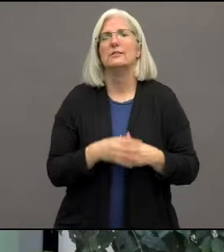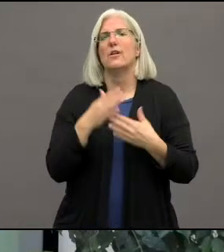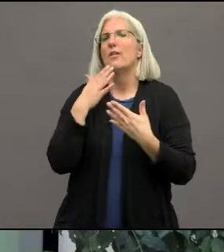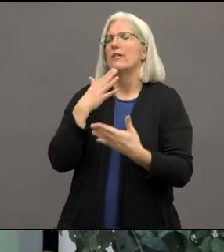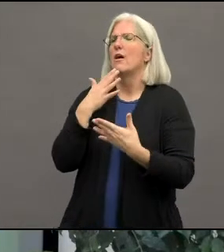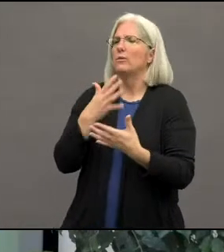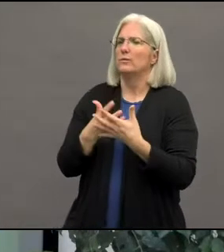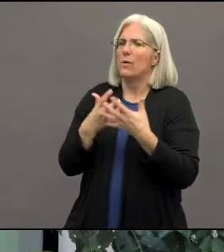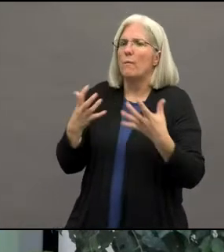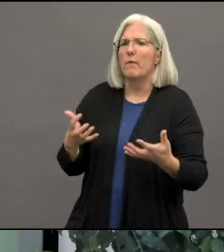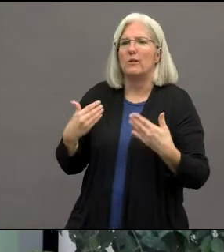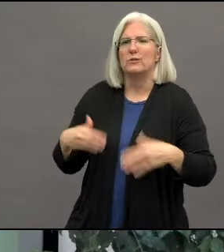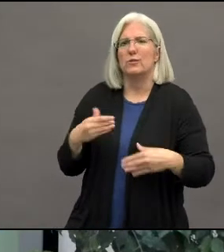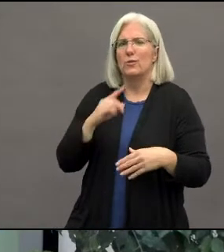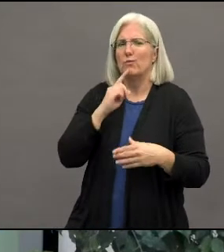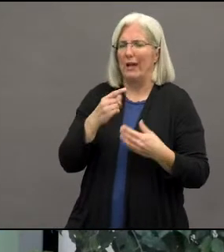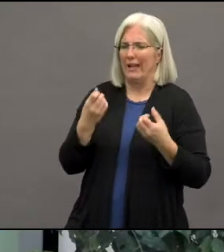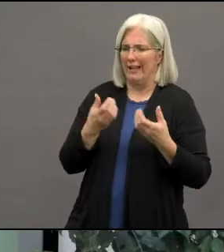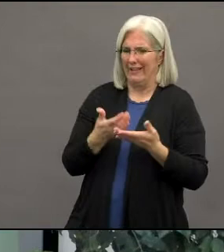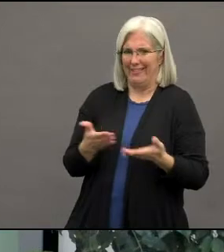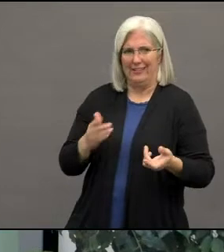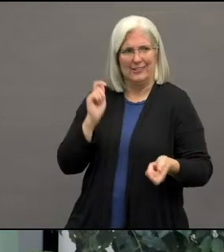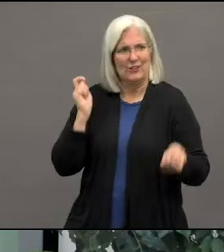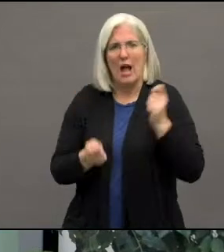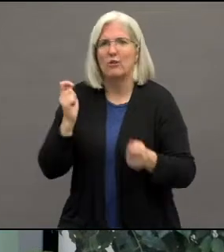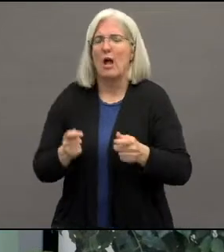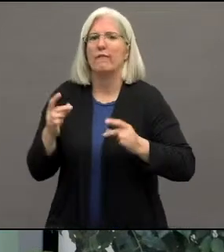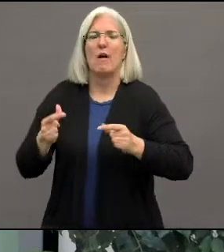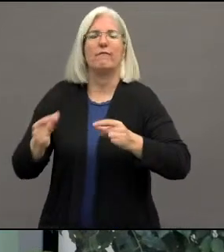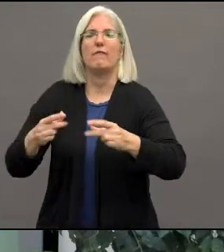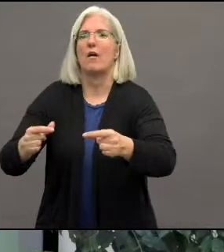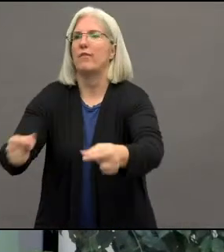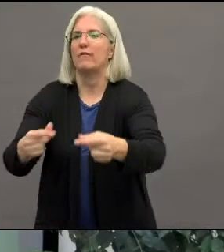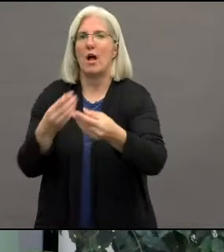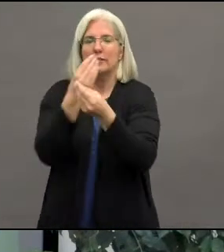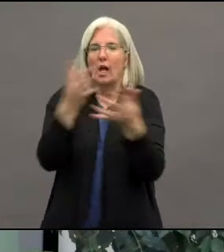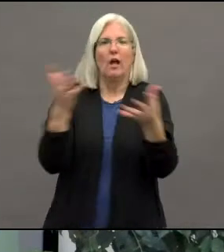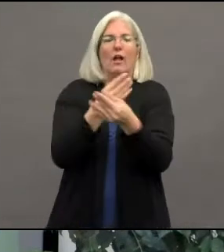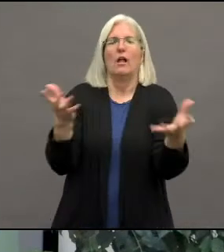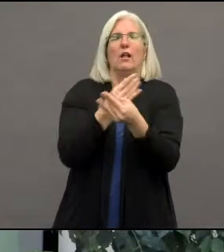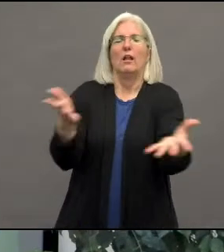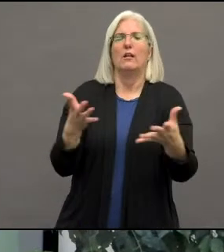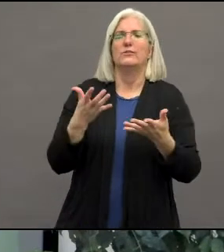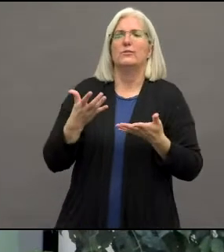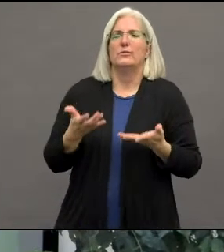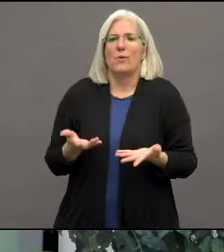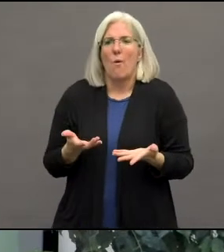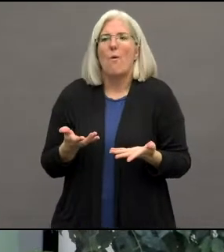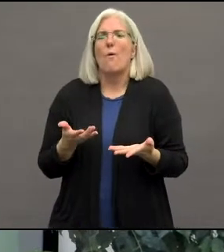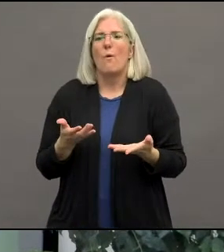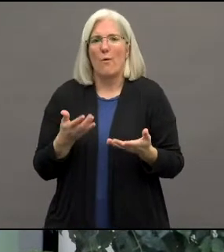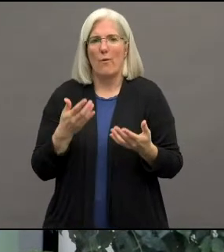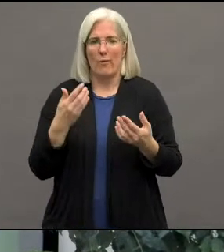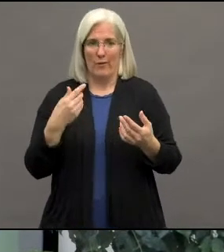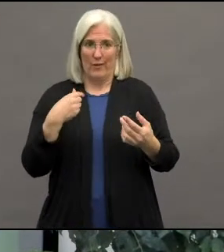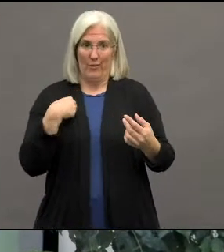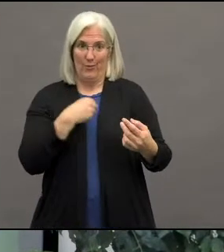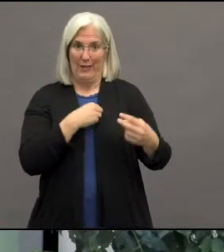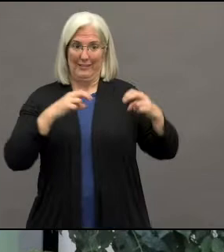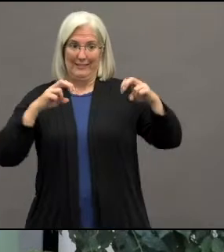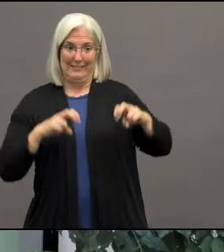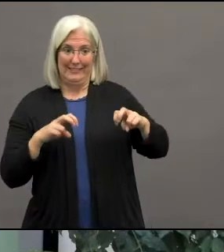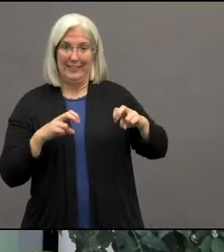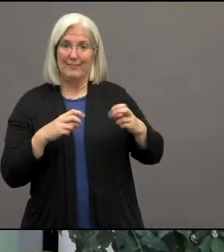like a breaking news environment, and we're trying to get their information out. I see you sitting there with that clicker. Did you have? Yeah, so